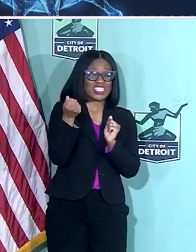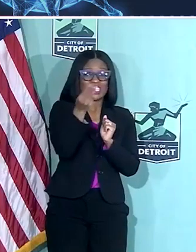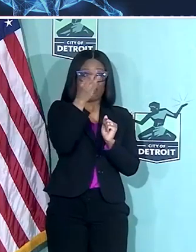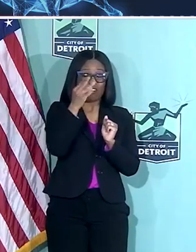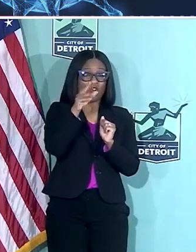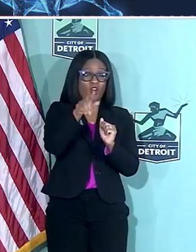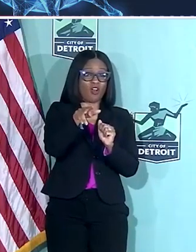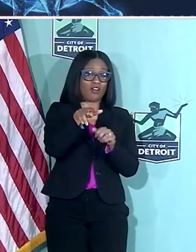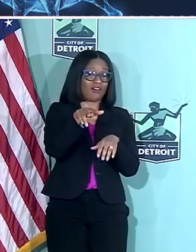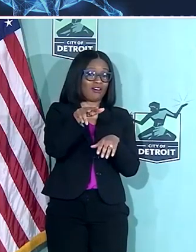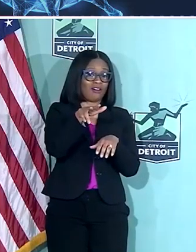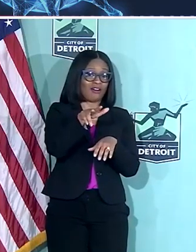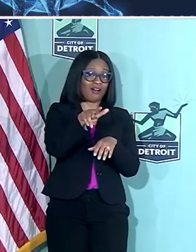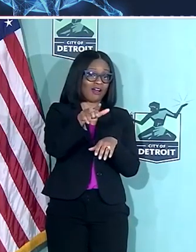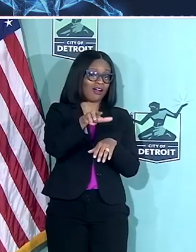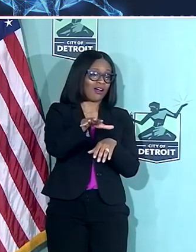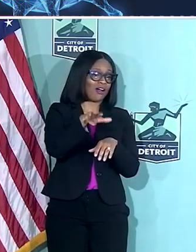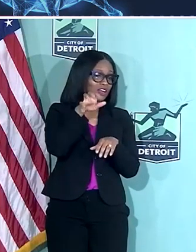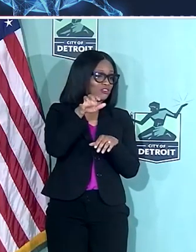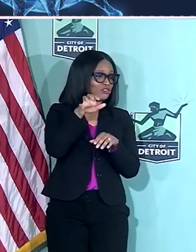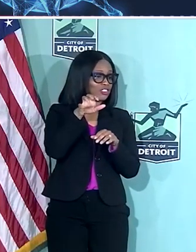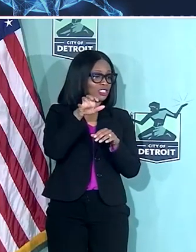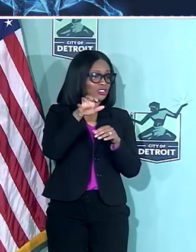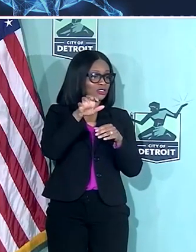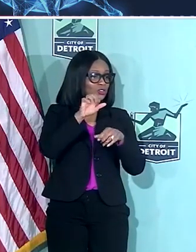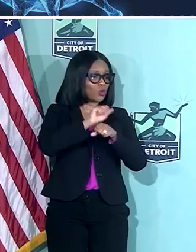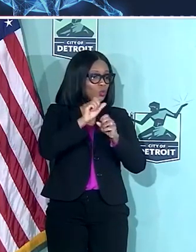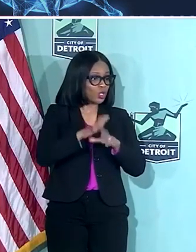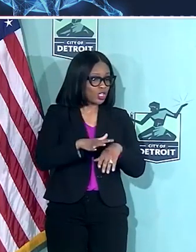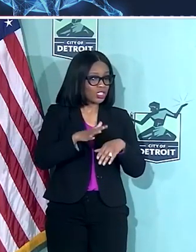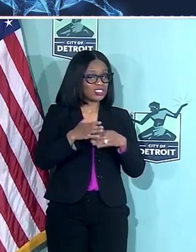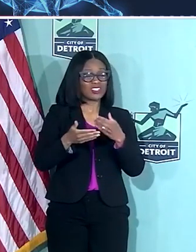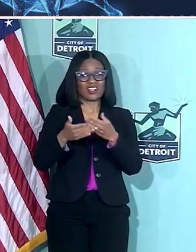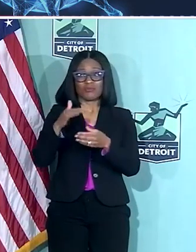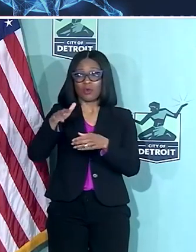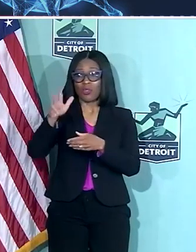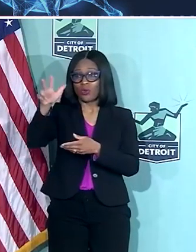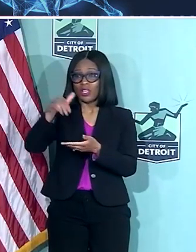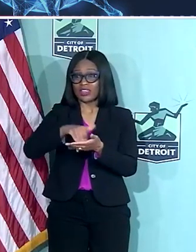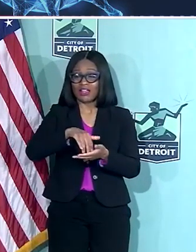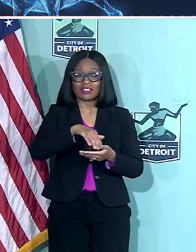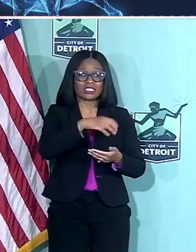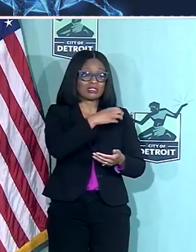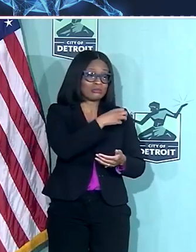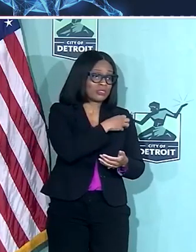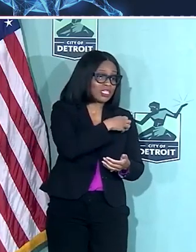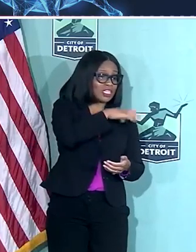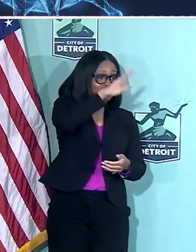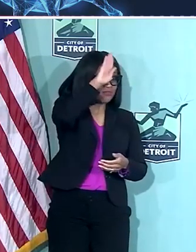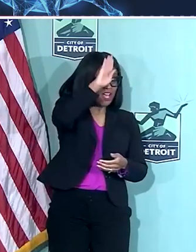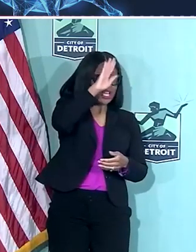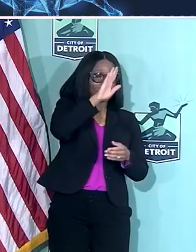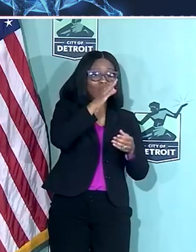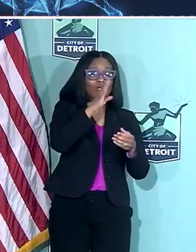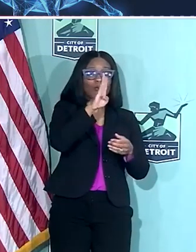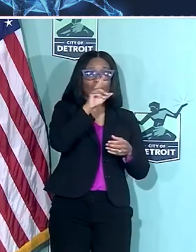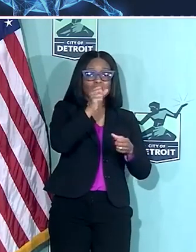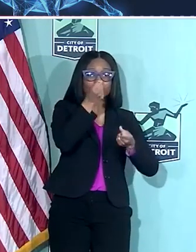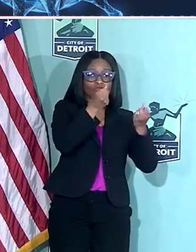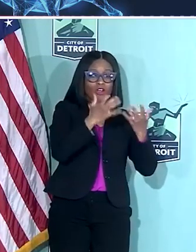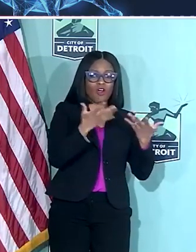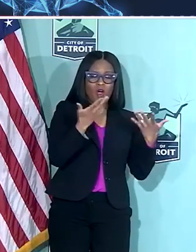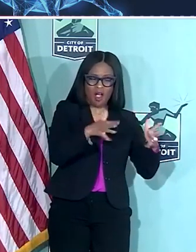employees on top of the 3,000 or so police, fire, and bus drivers who are already working. And we are